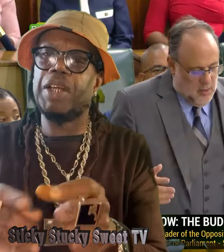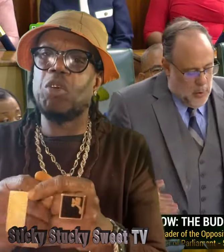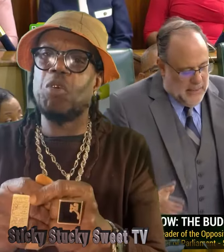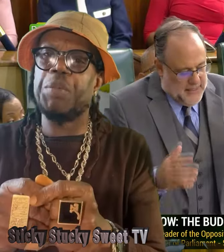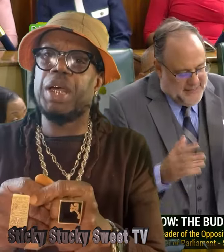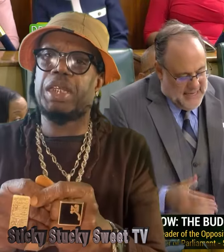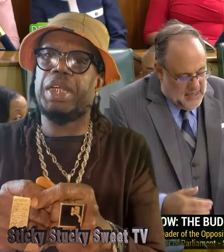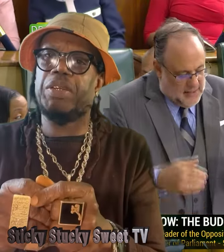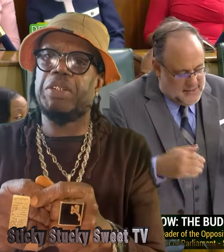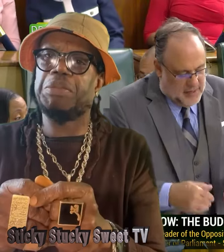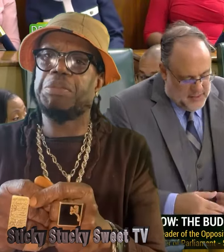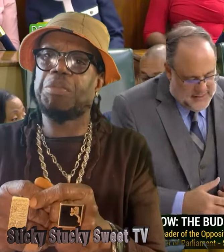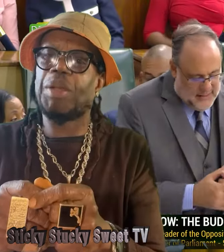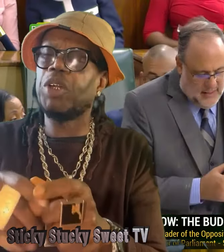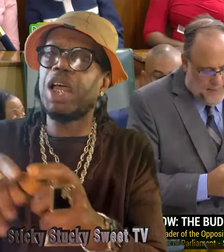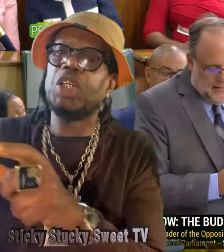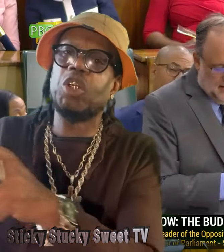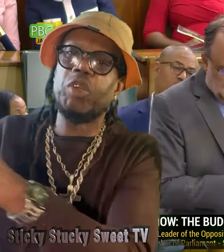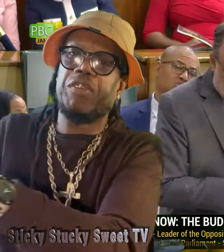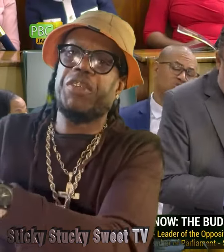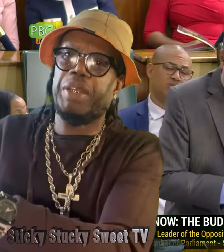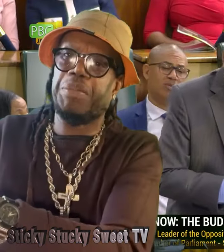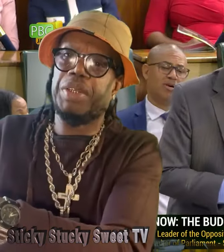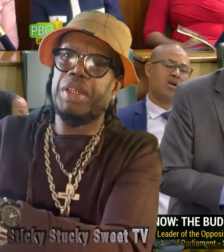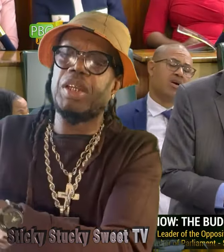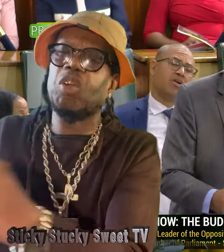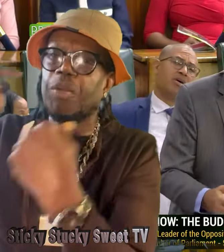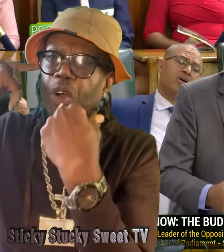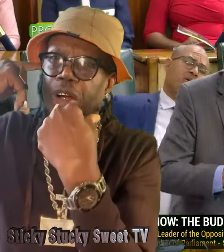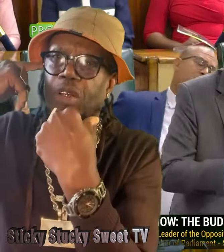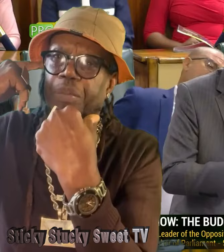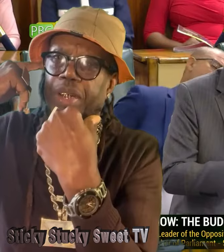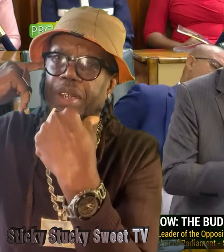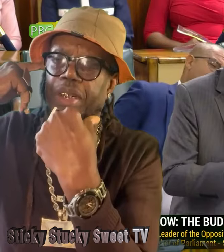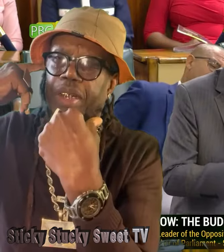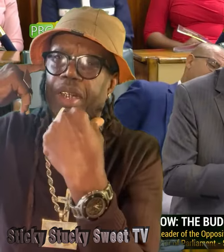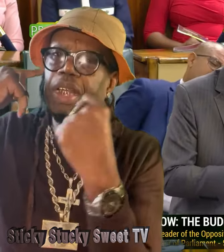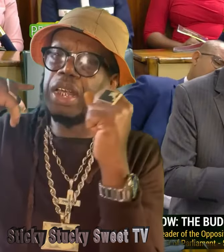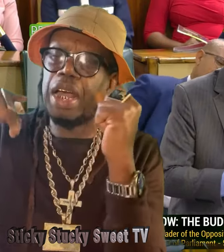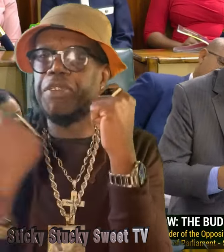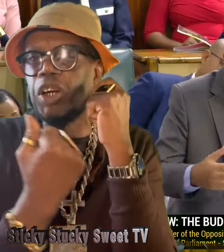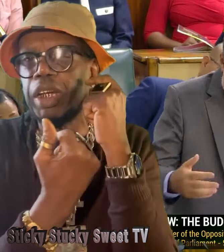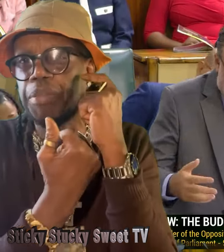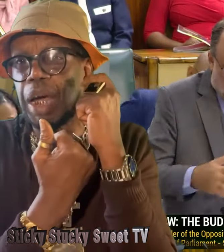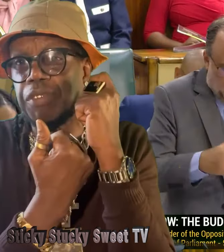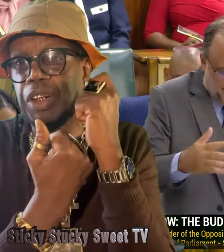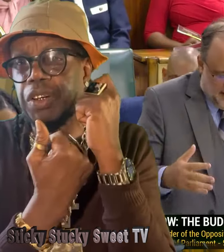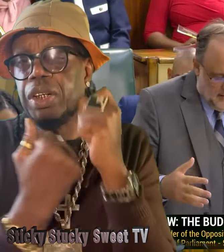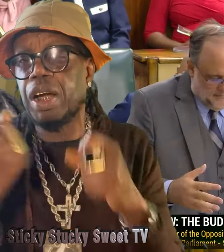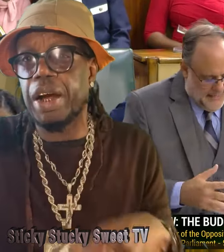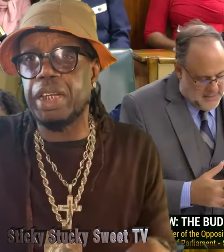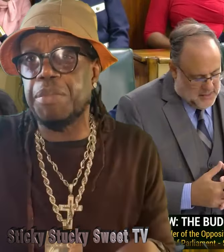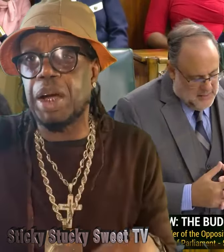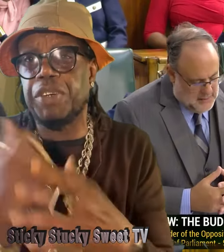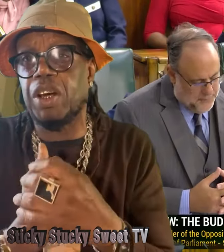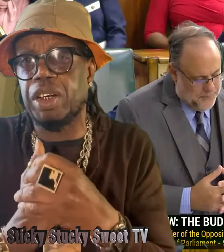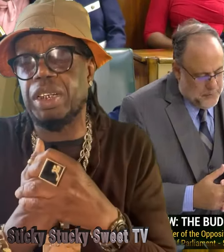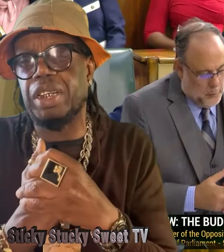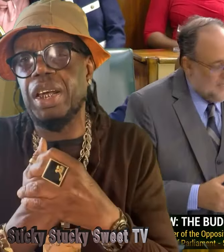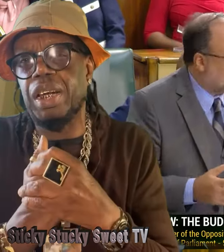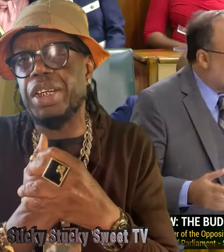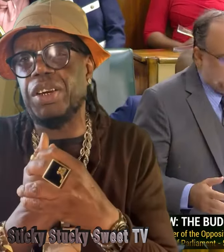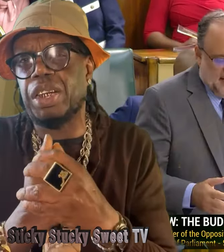Mark never do what me I say, you know. But Andrew do it for him. So I know him learn something. Cause if you don't listen to my video, I hear my